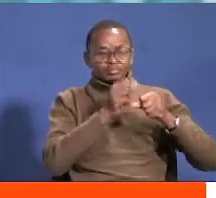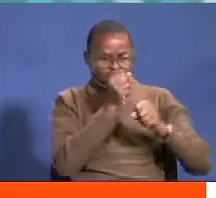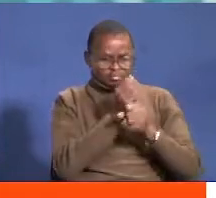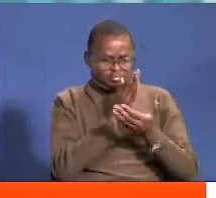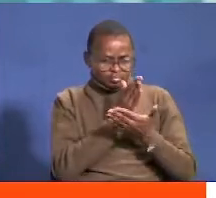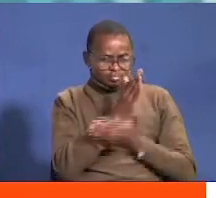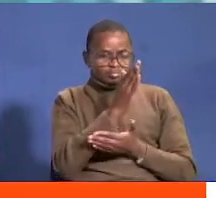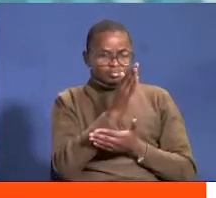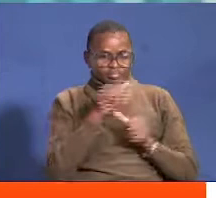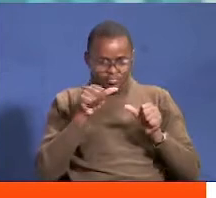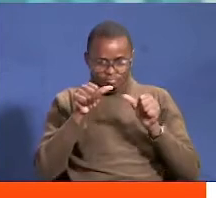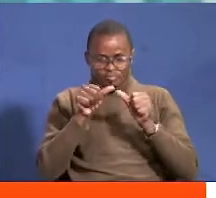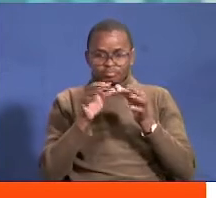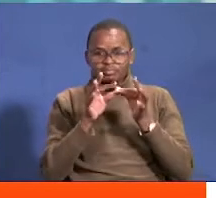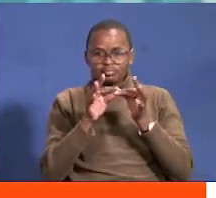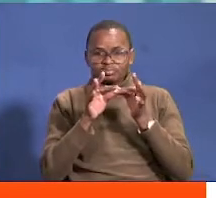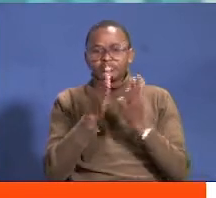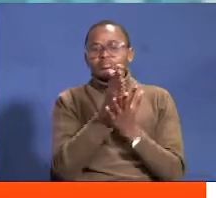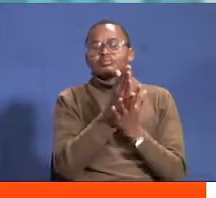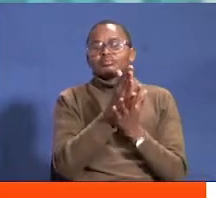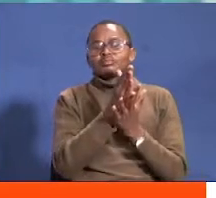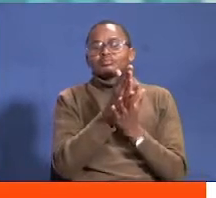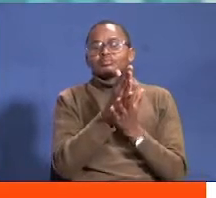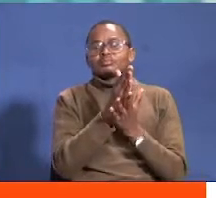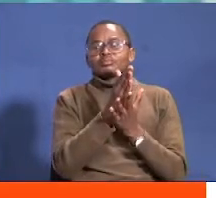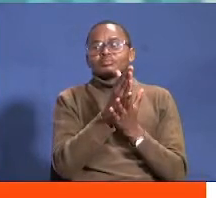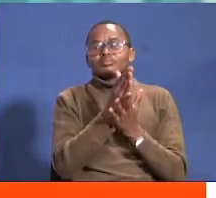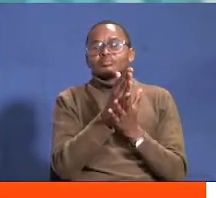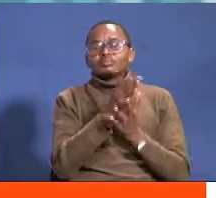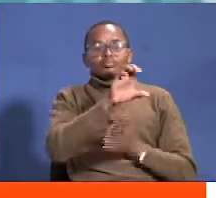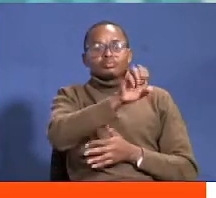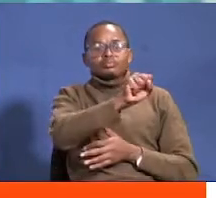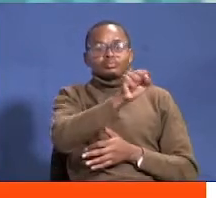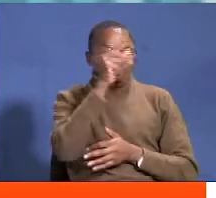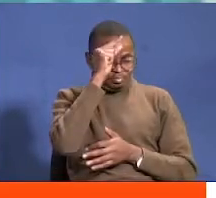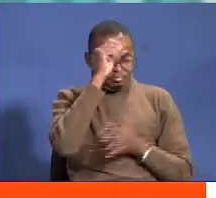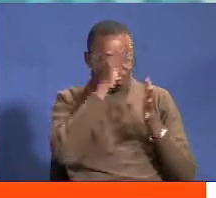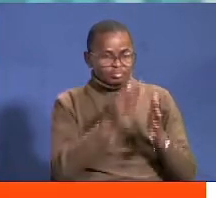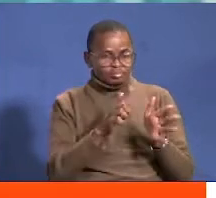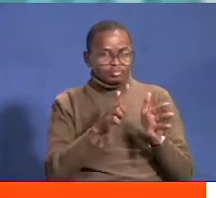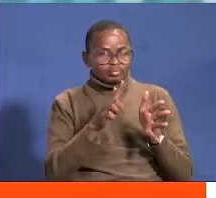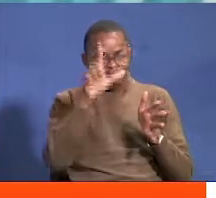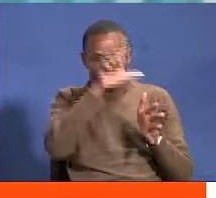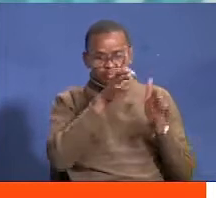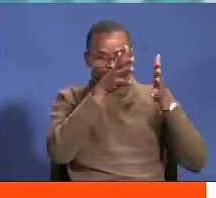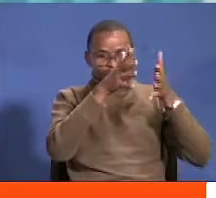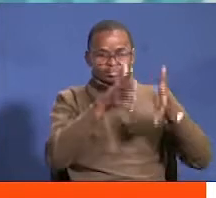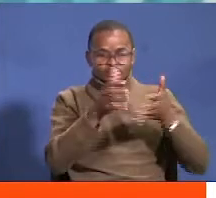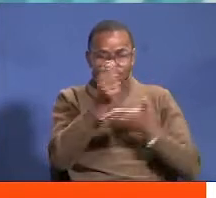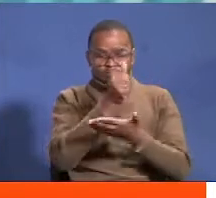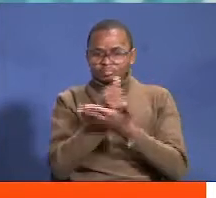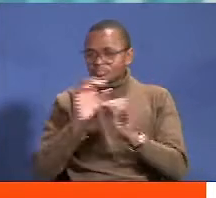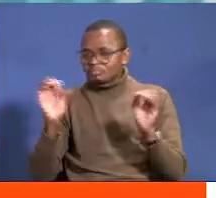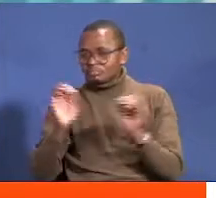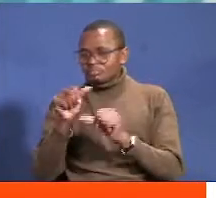ensuring consistent collaboration between the PCs, the CSS, the governors, the locals, the employed and the